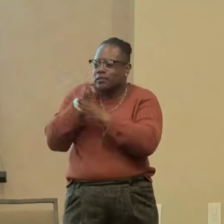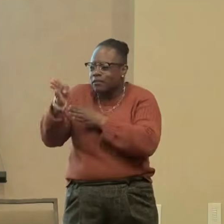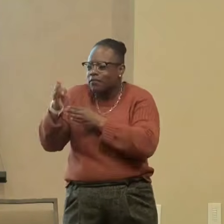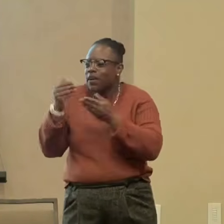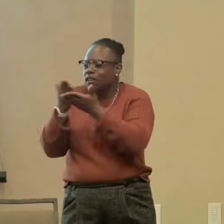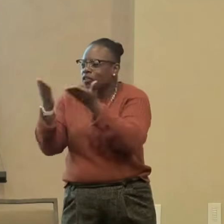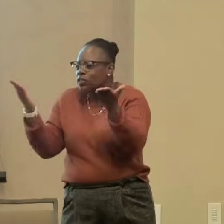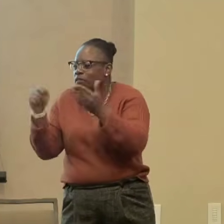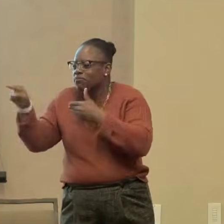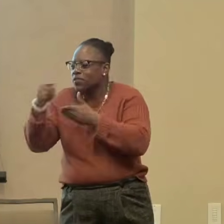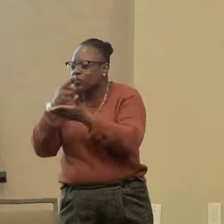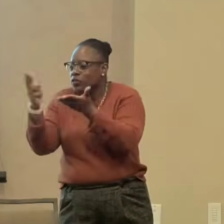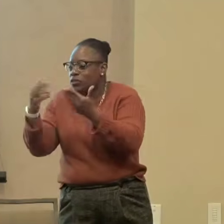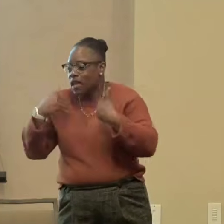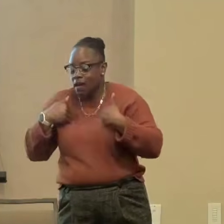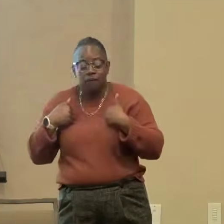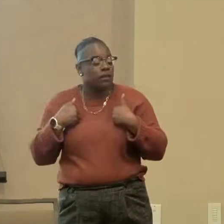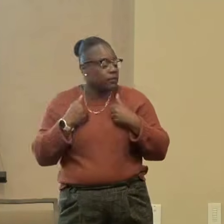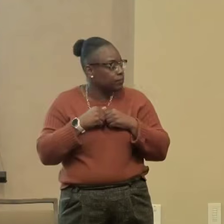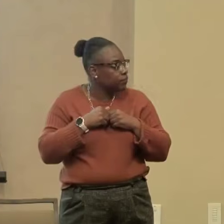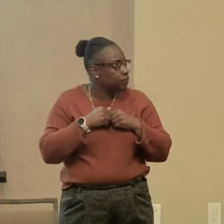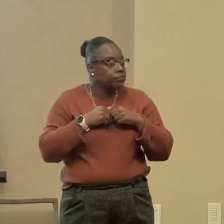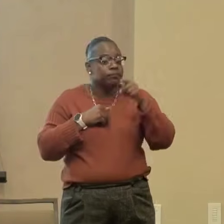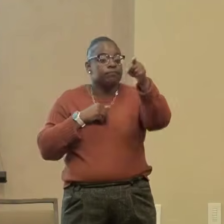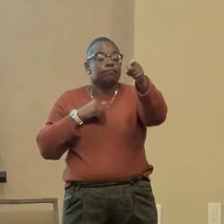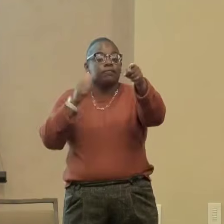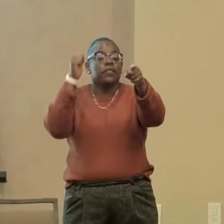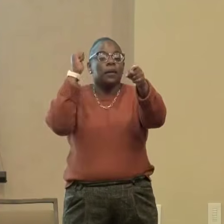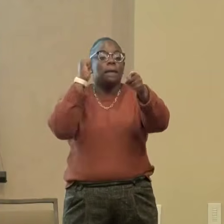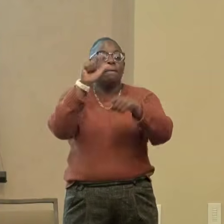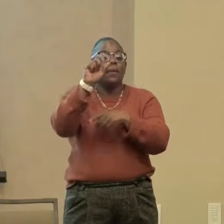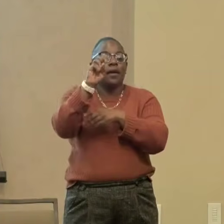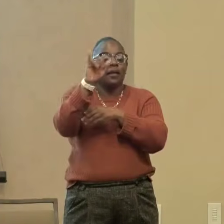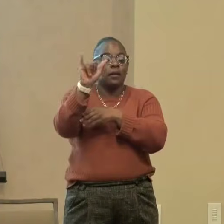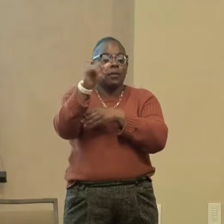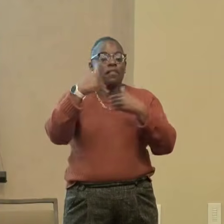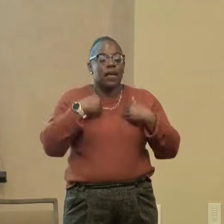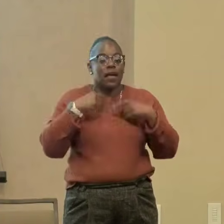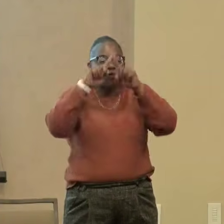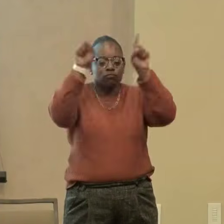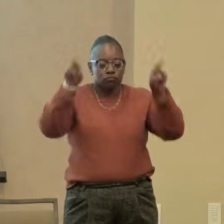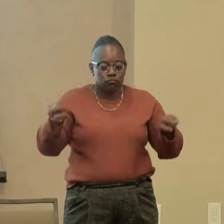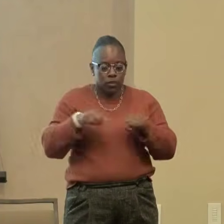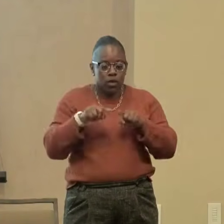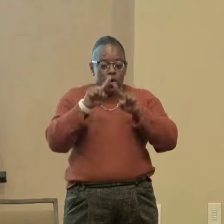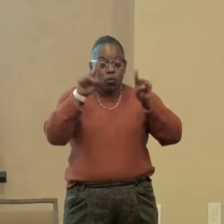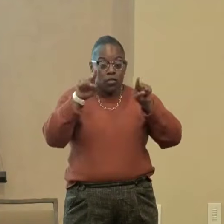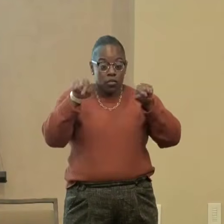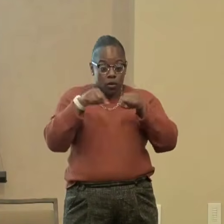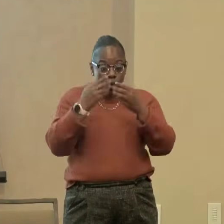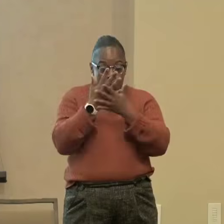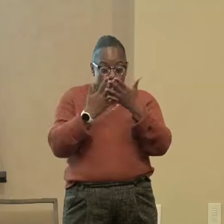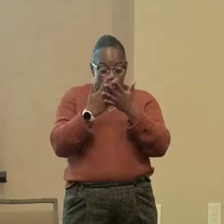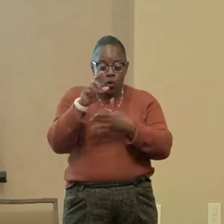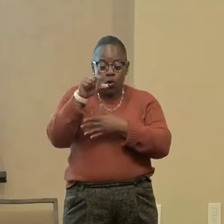accessing community resources. In the back of the room in the lobby, you will find a QR code as well as